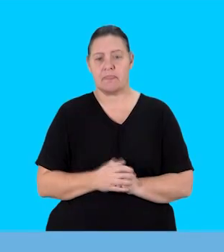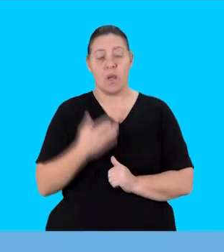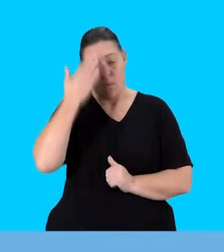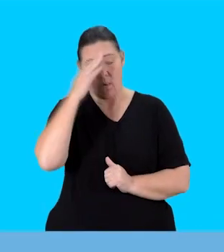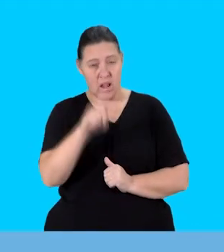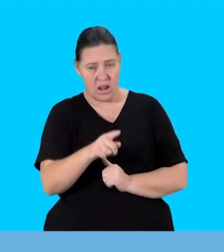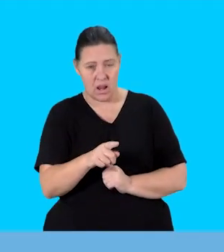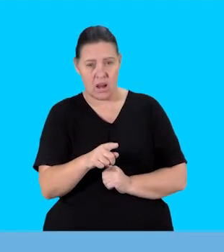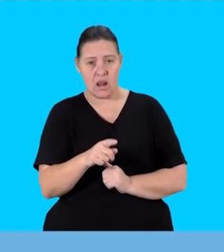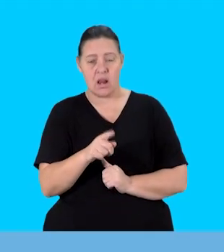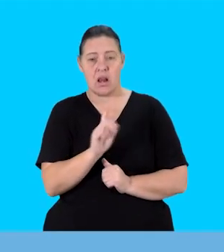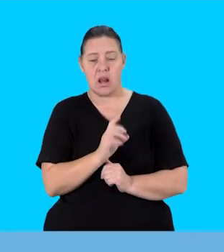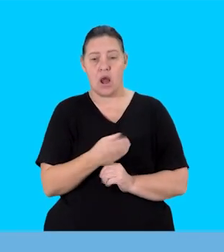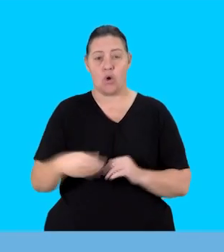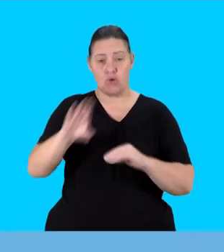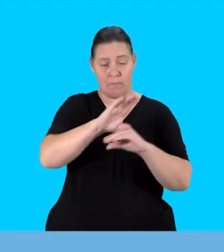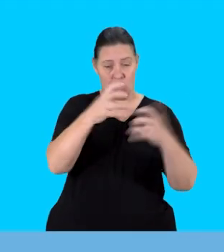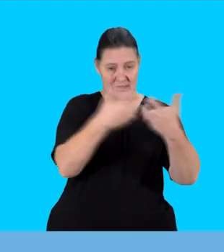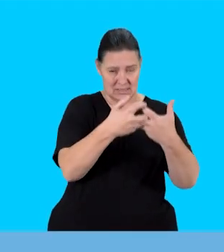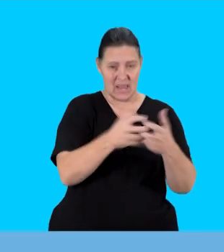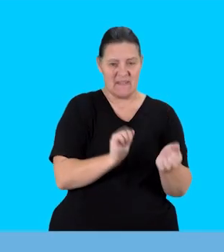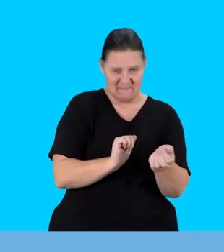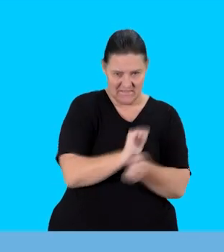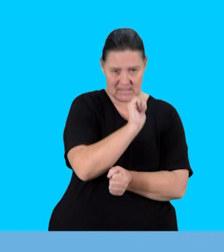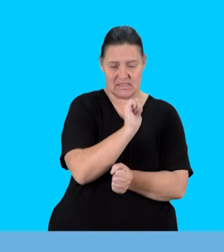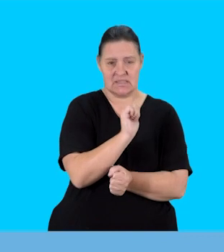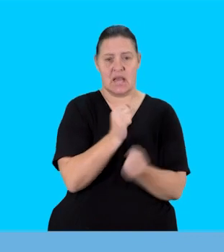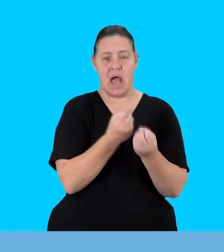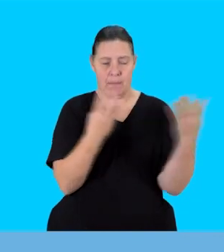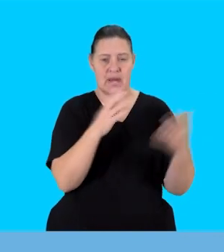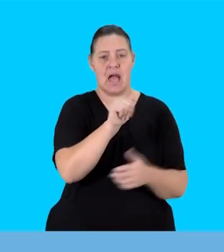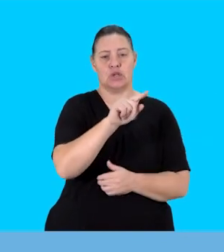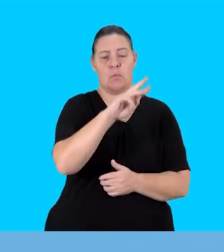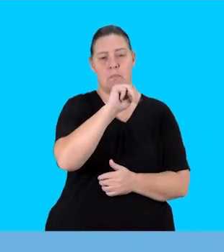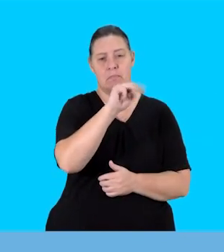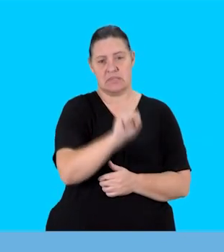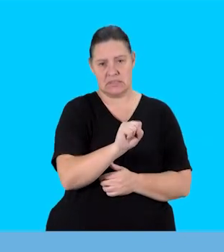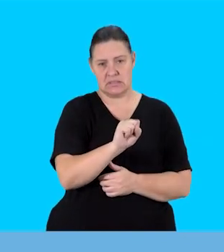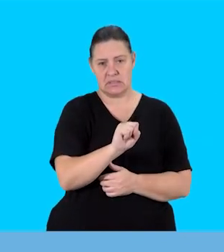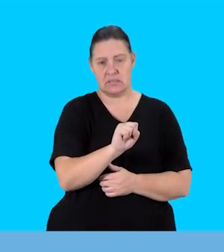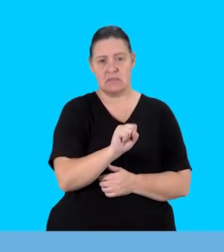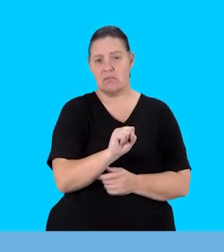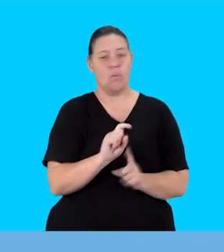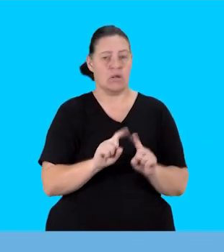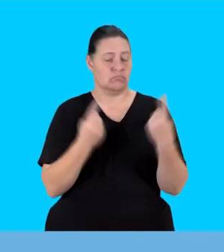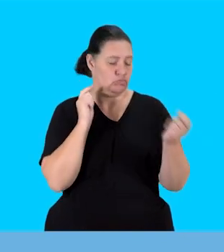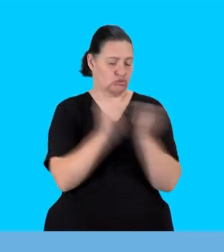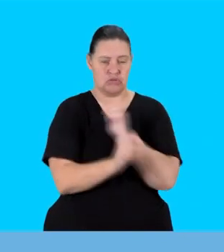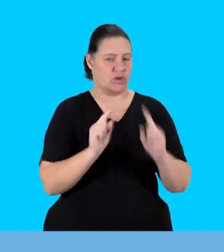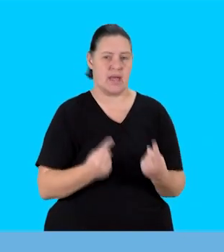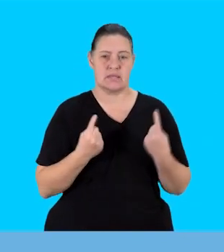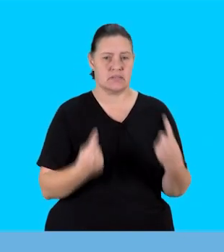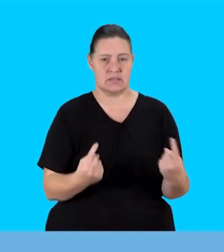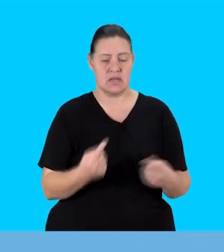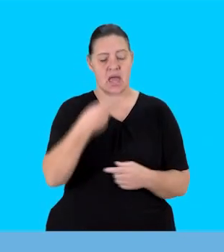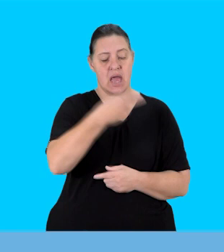Now, we know that compounds, they have fixed ratio. They have a fixed ratio of atoms which cannot change.